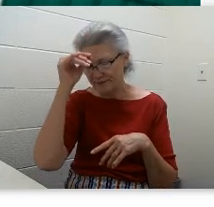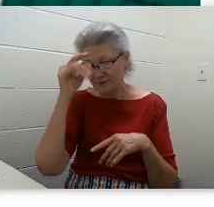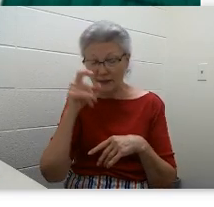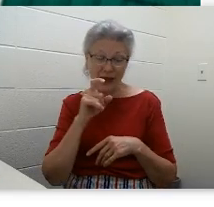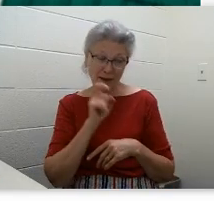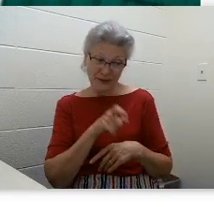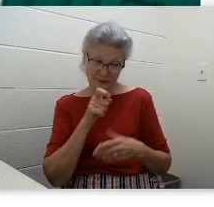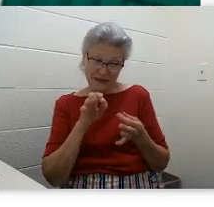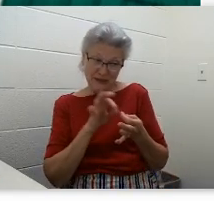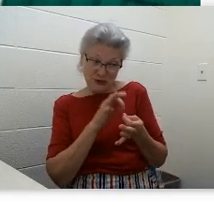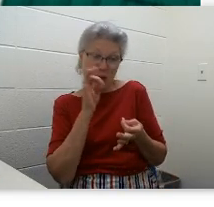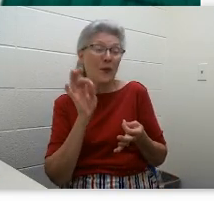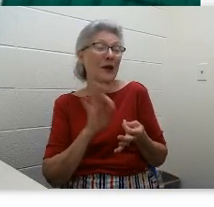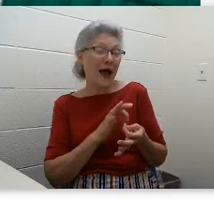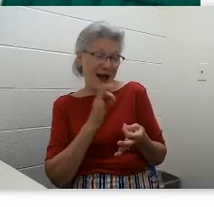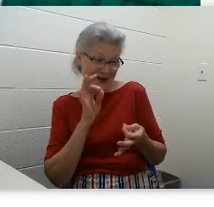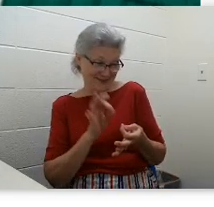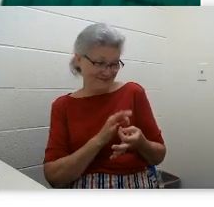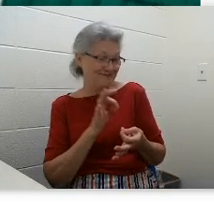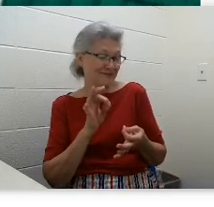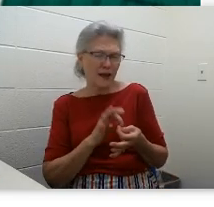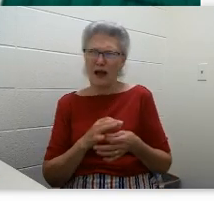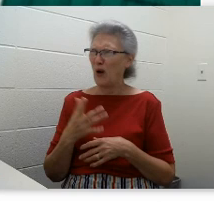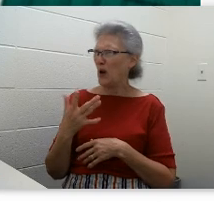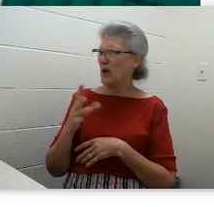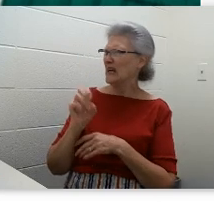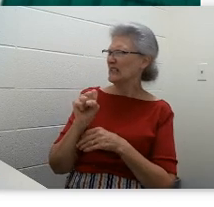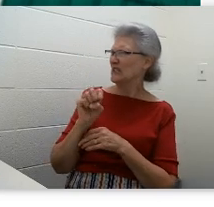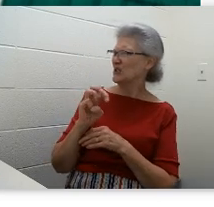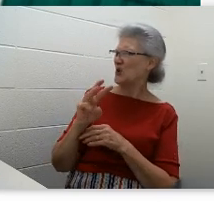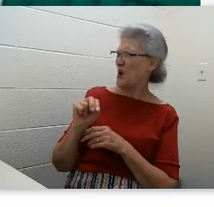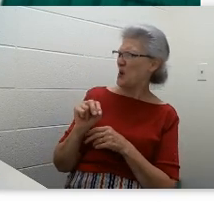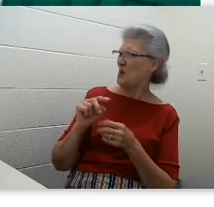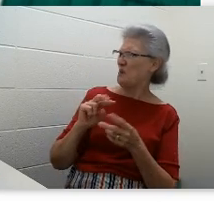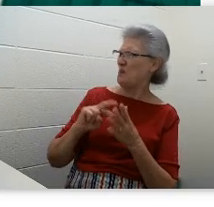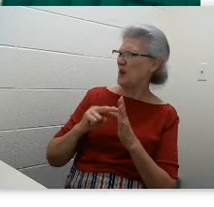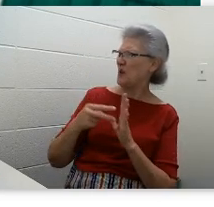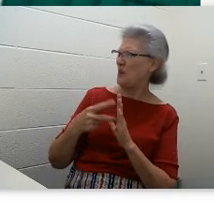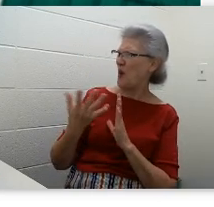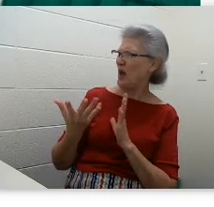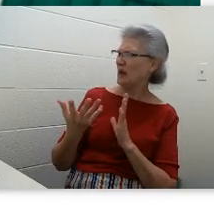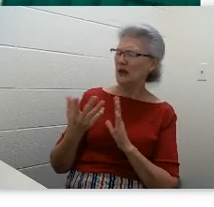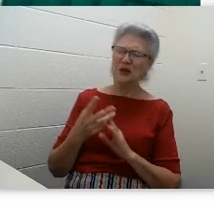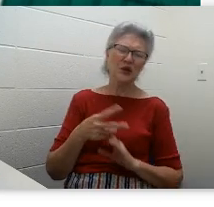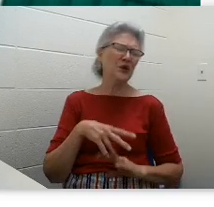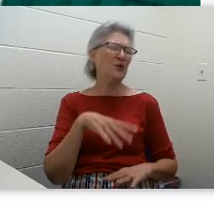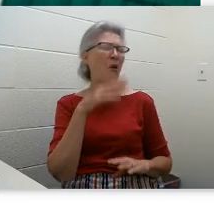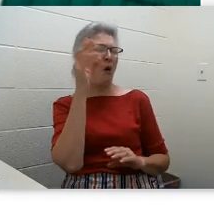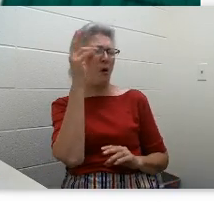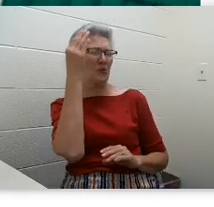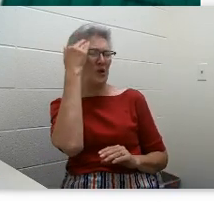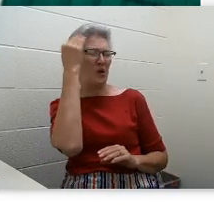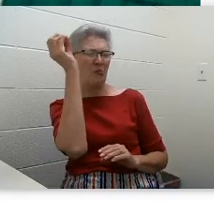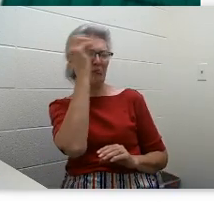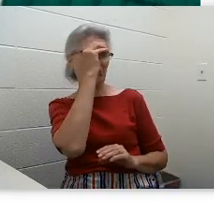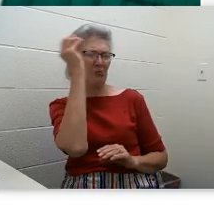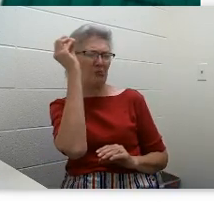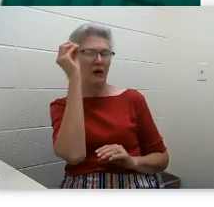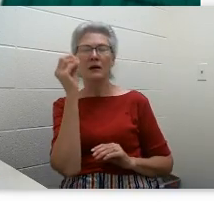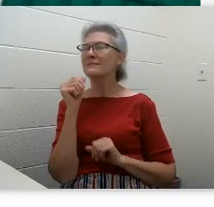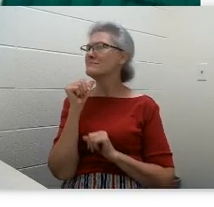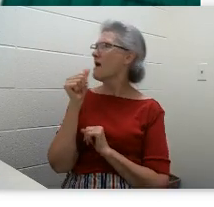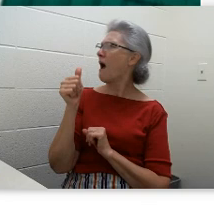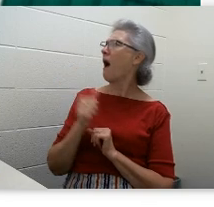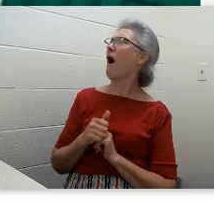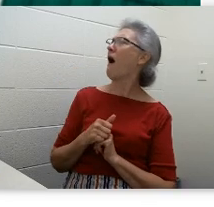just a little patronizingly. "What's sewn?" he asked. "You're dreadfully ignorant." "No, I'm not." But she